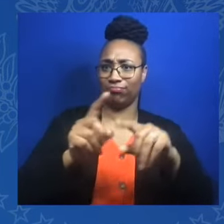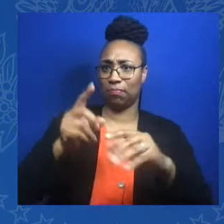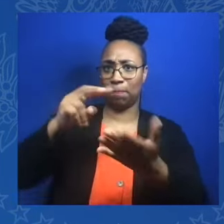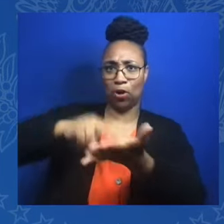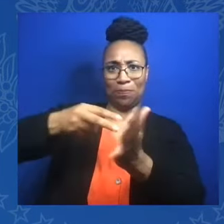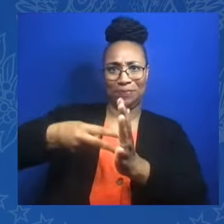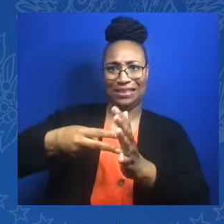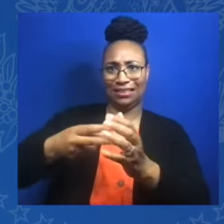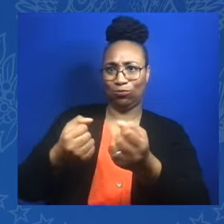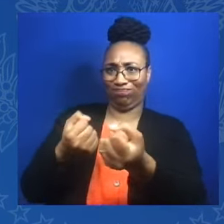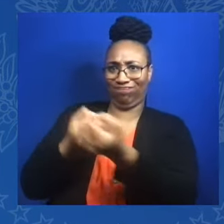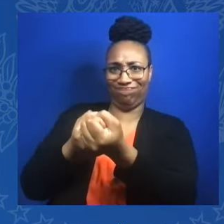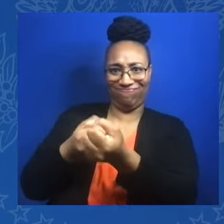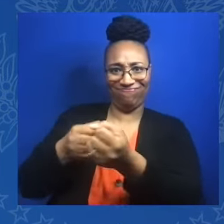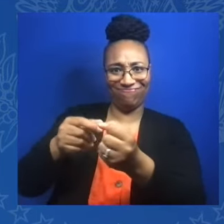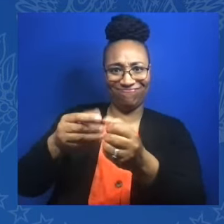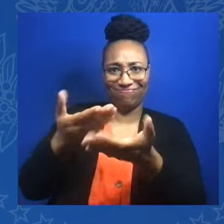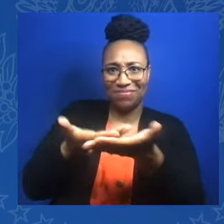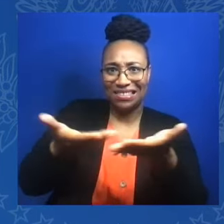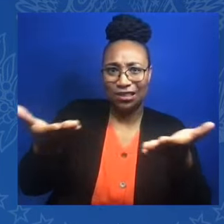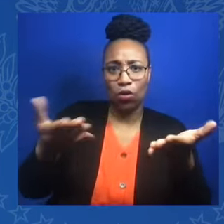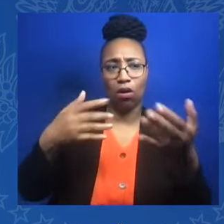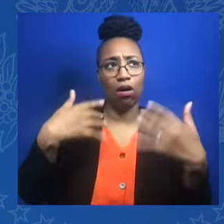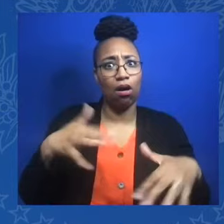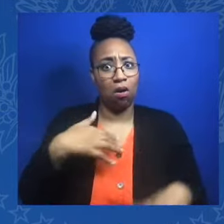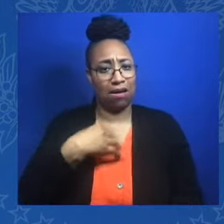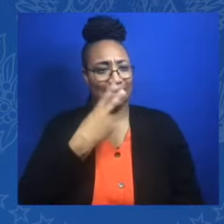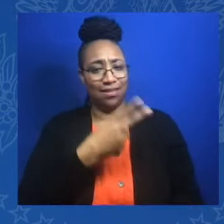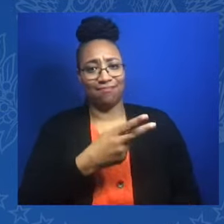we're building for the middle class.